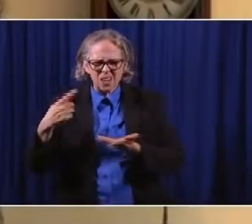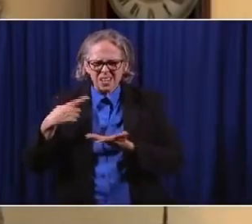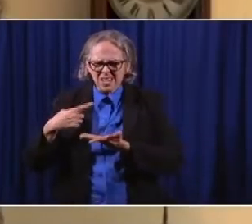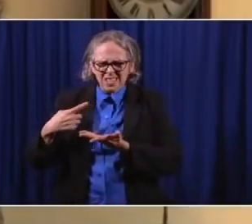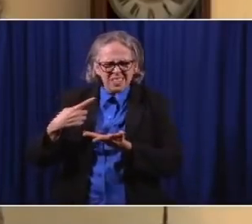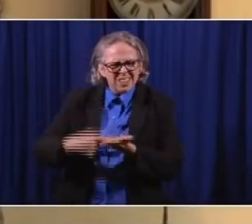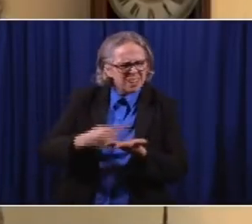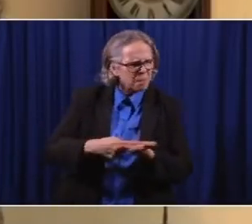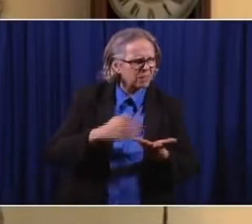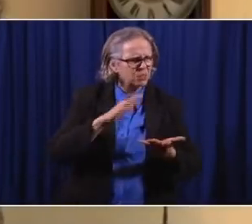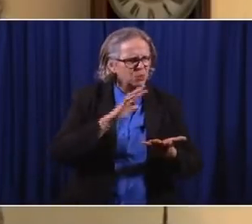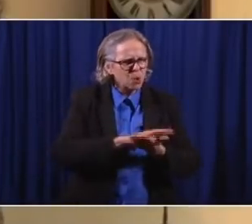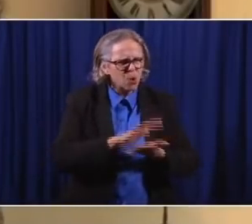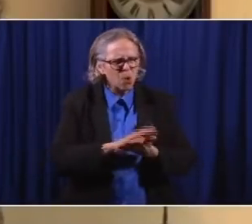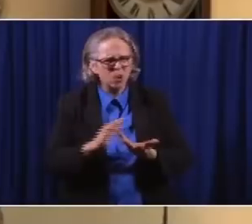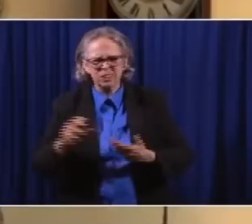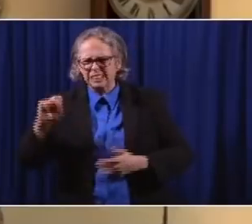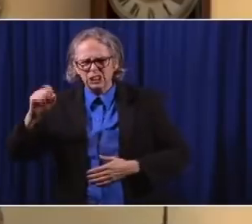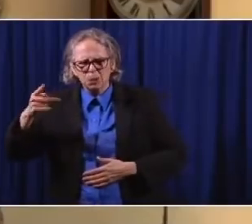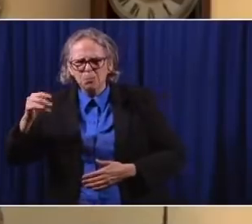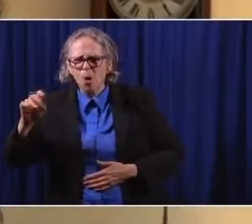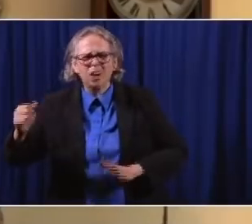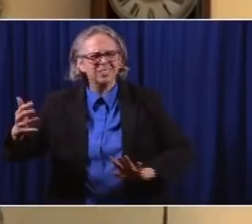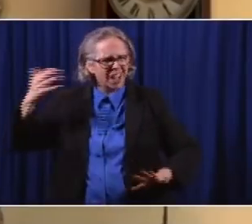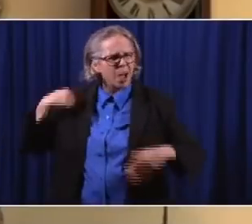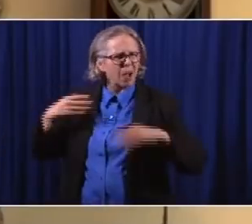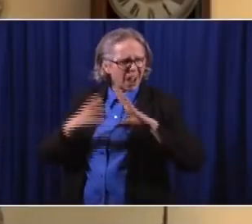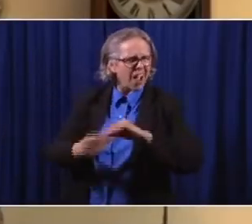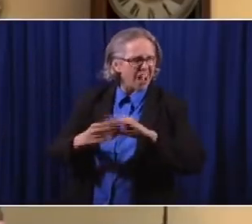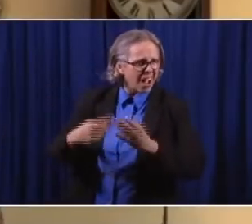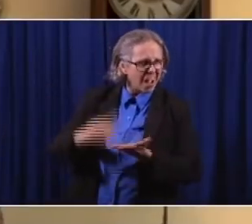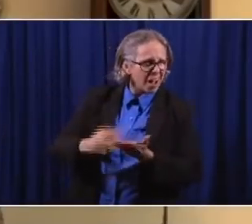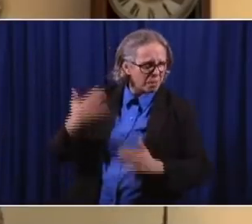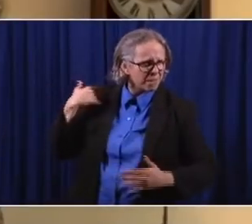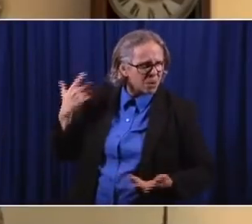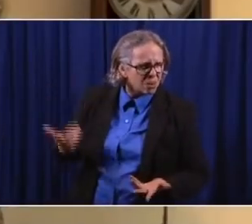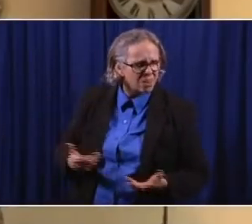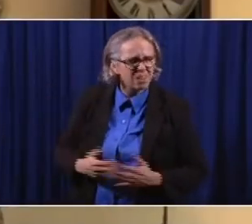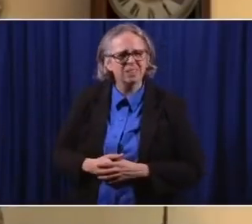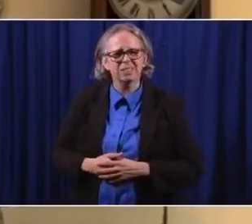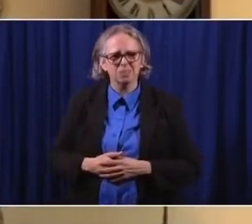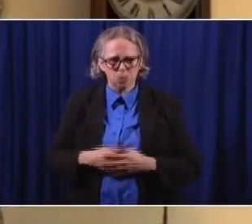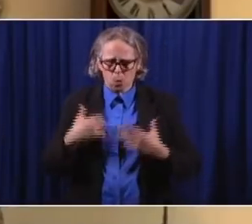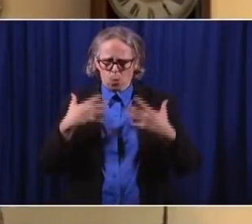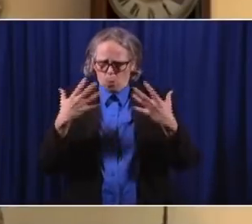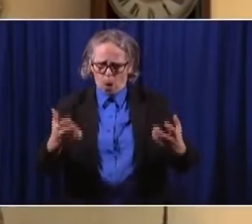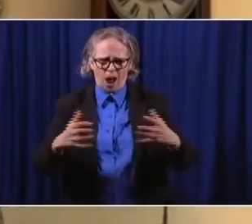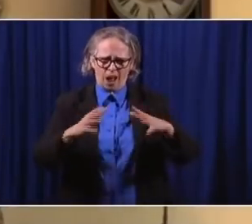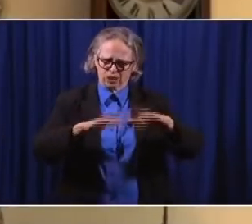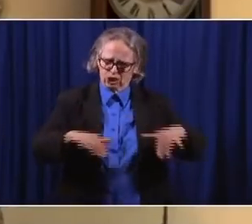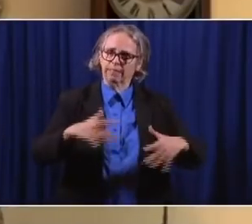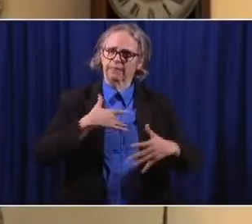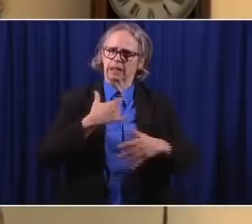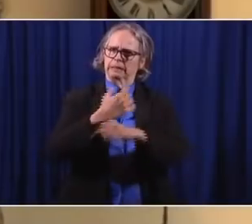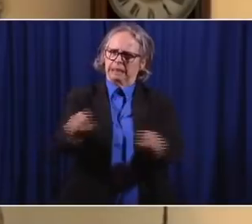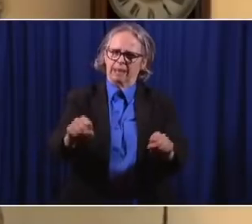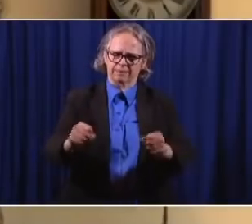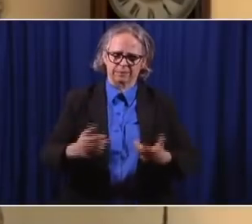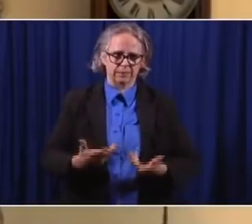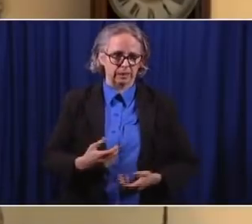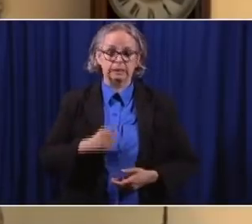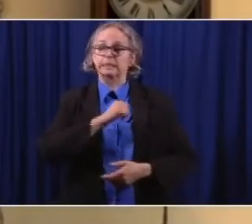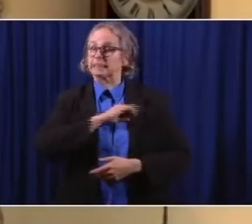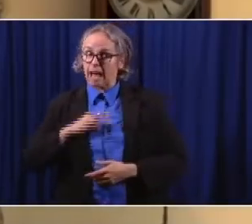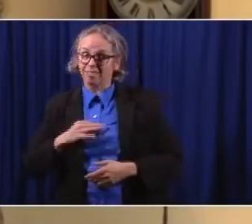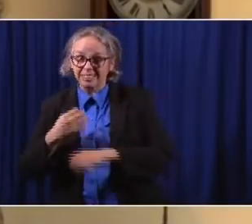in schools a number of months ago. We wanted to keep our kids safe. We wanted to keep the people working in the schools safe. We wanted to